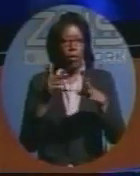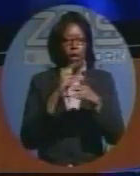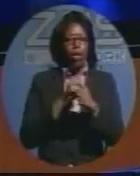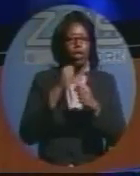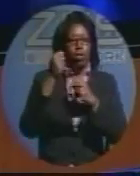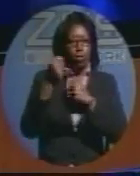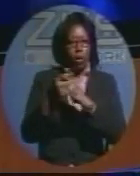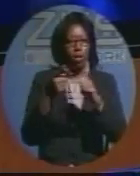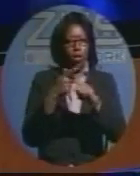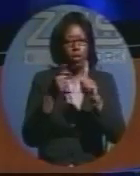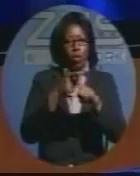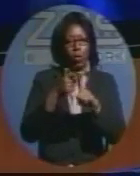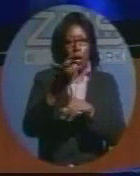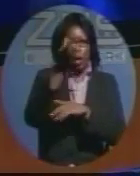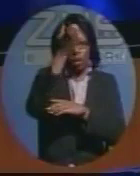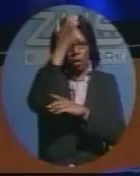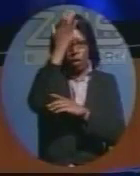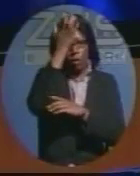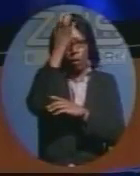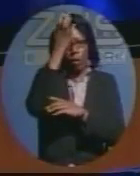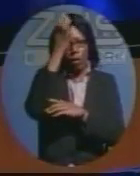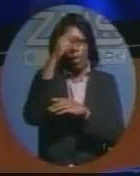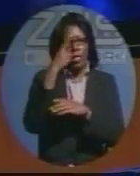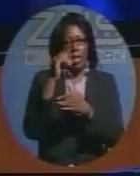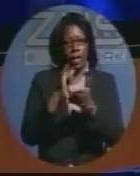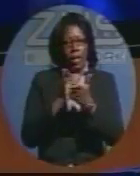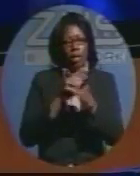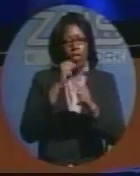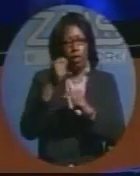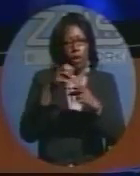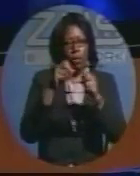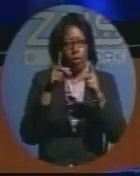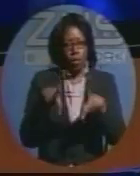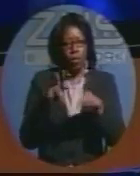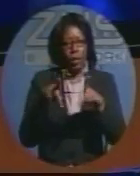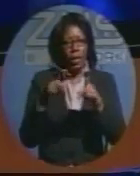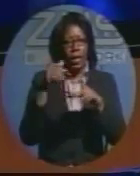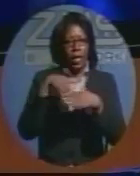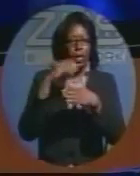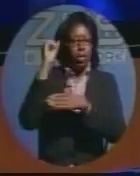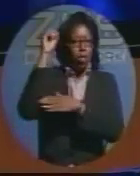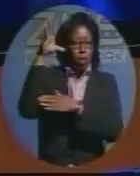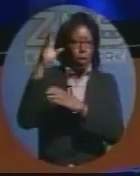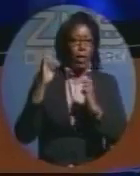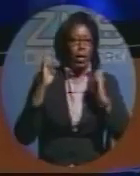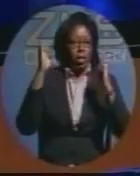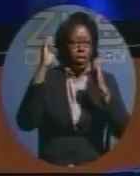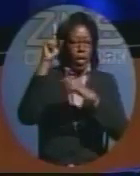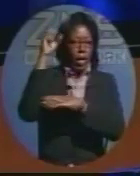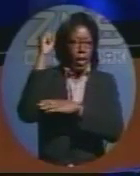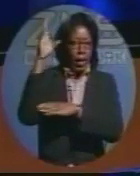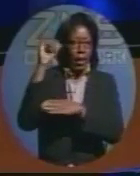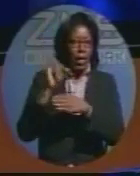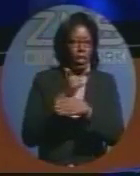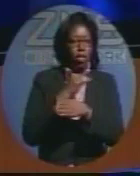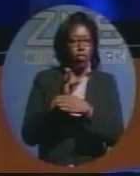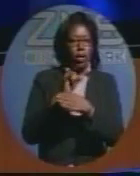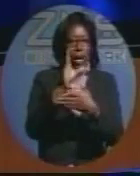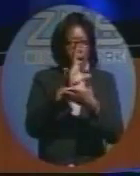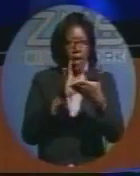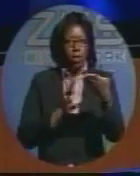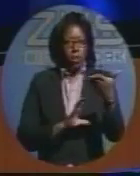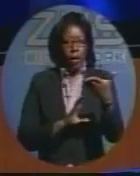Cuba. It's all in an effort to explore trade opportunities in the solar energy, light industries, and handicraft